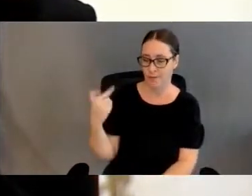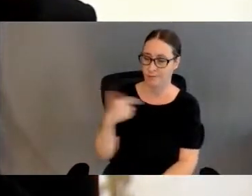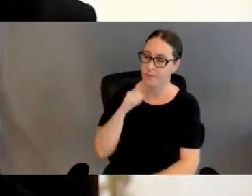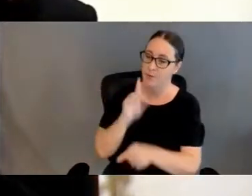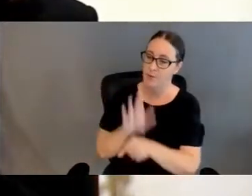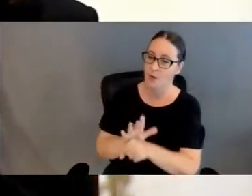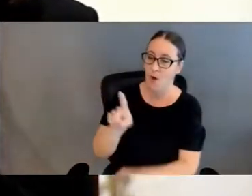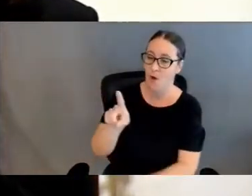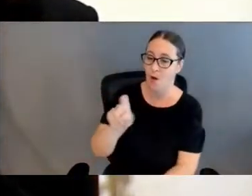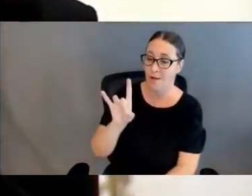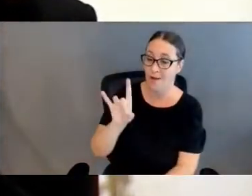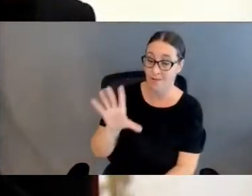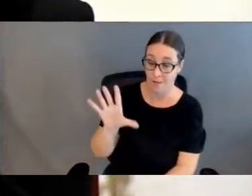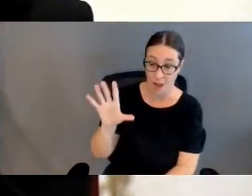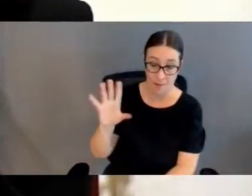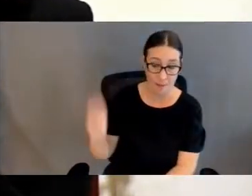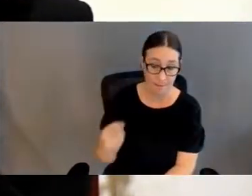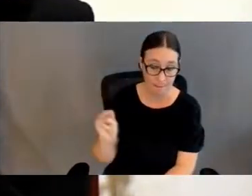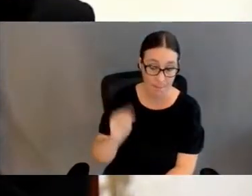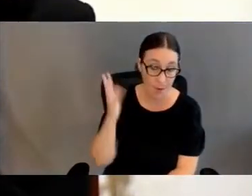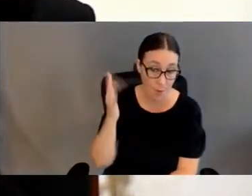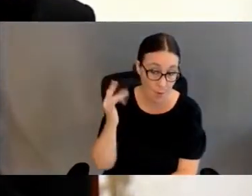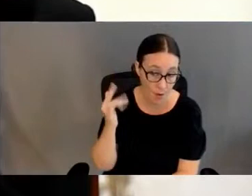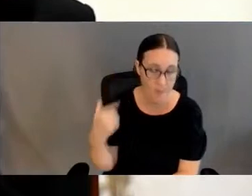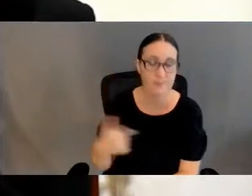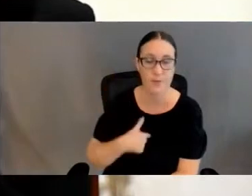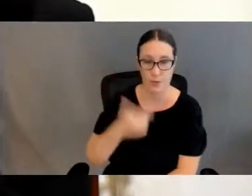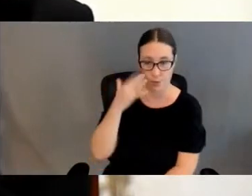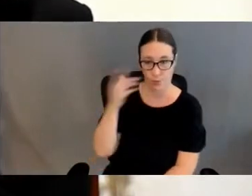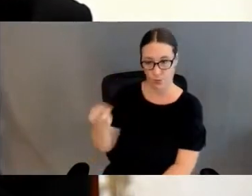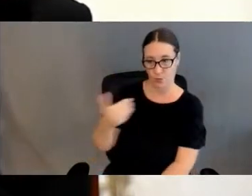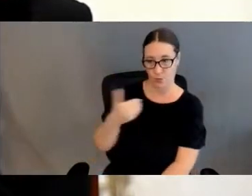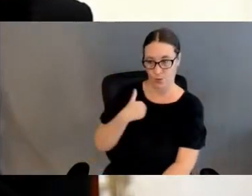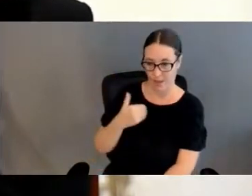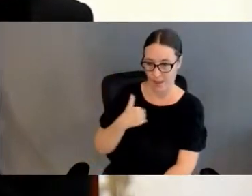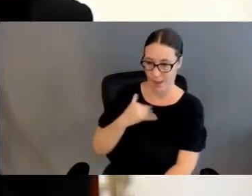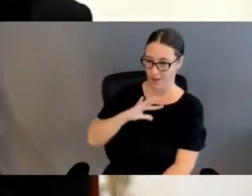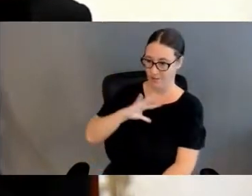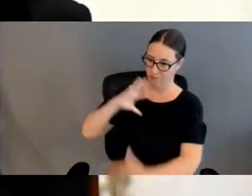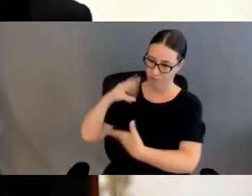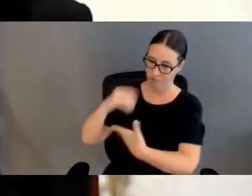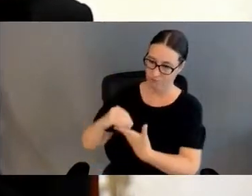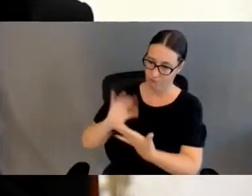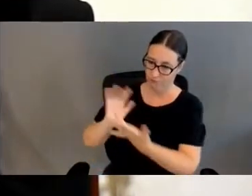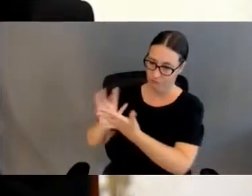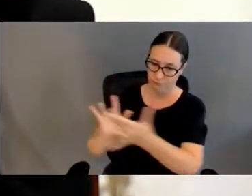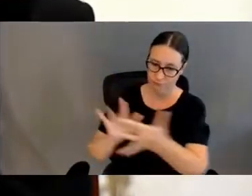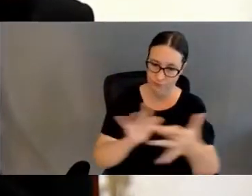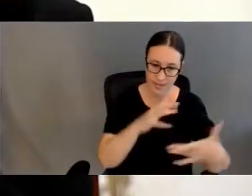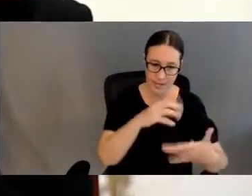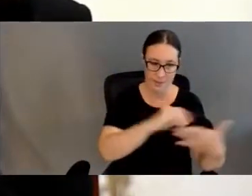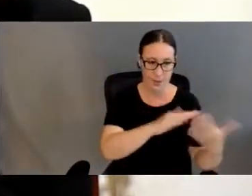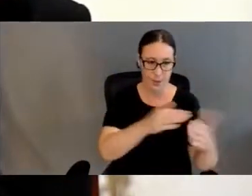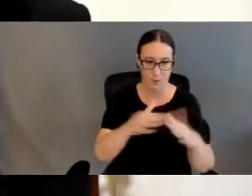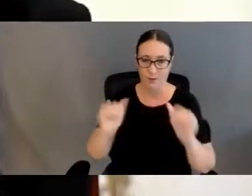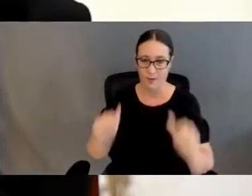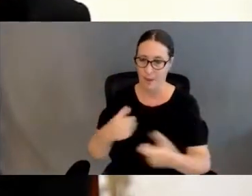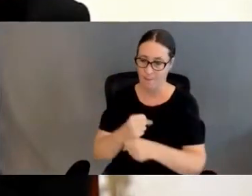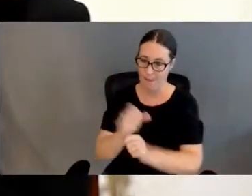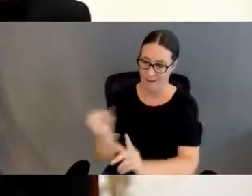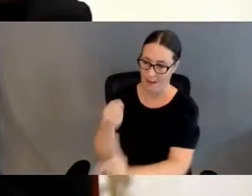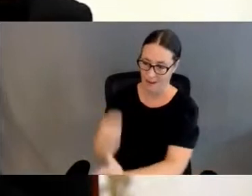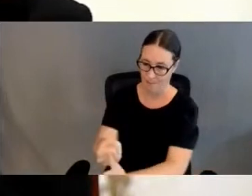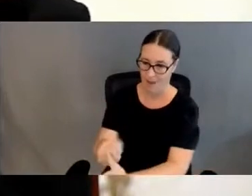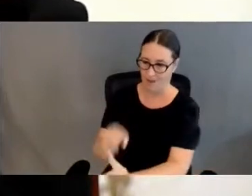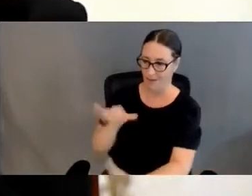$185 million. Why did we do that? Because we knew they had a reach into the communities where they could make a difference. We could make a difference with